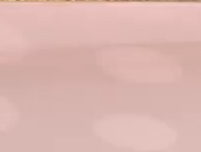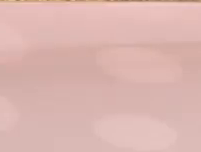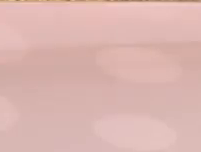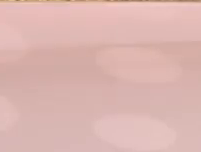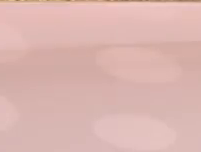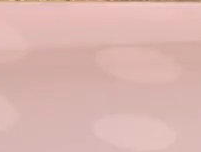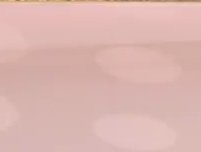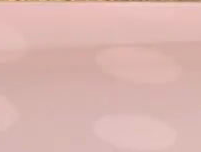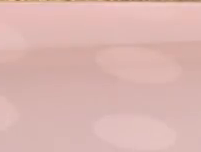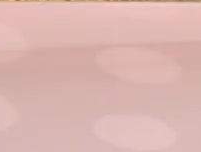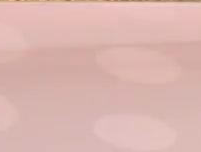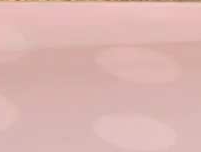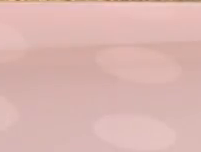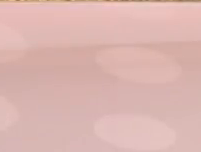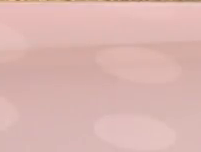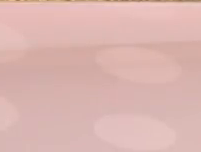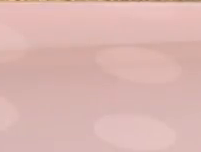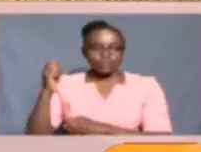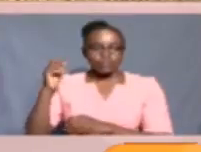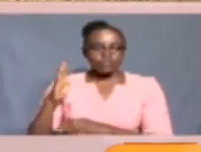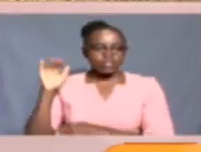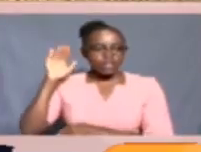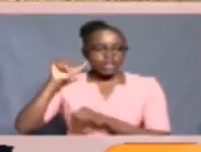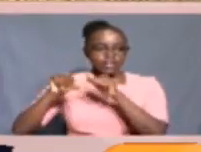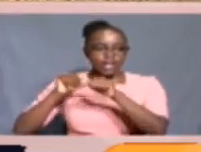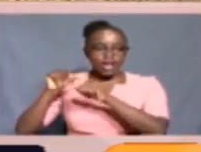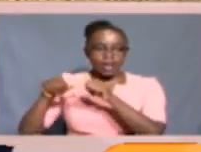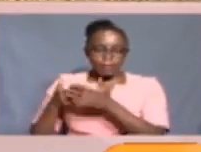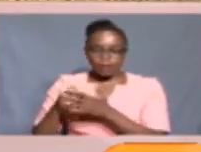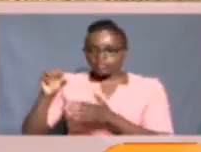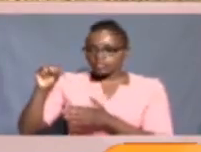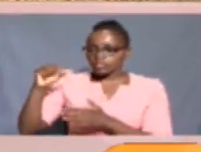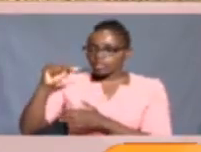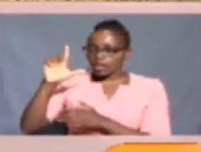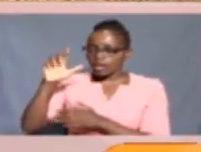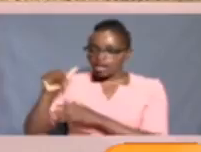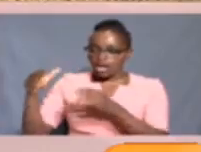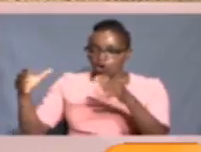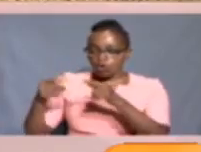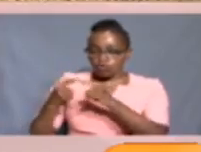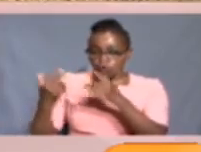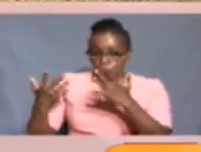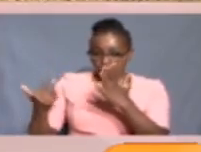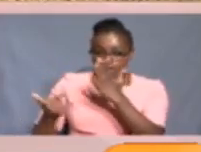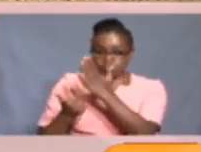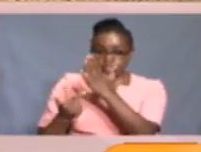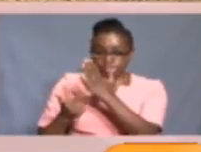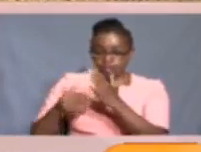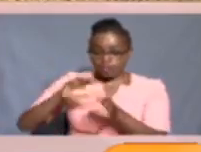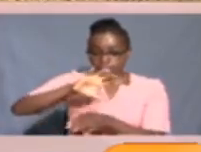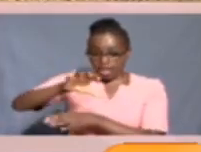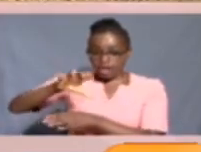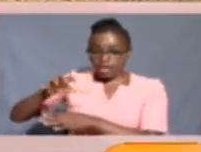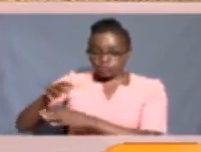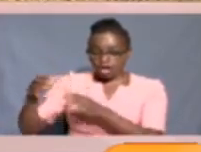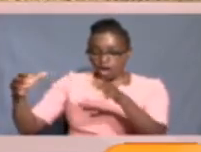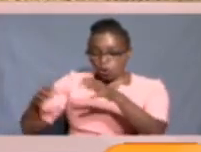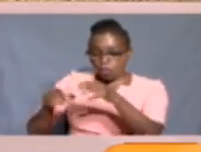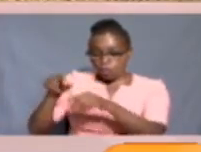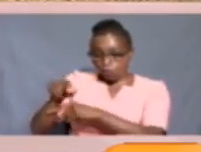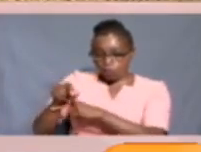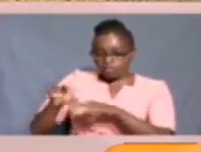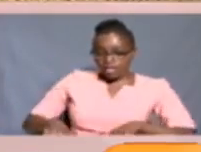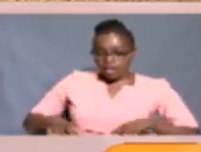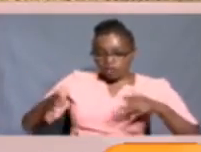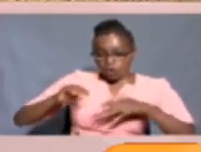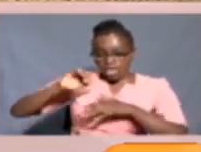Welcome back. Now, not many Kenyans have heard of the Sagalla community of Taita Taveta County, a community that resides in